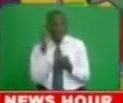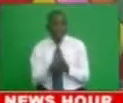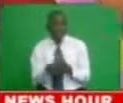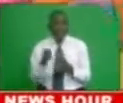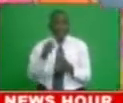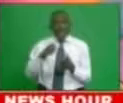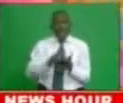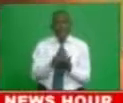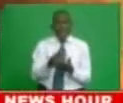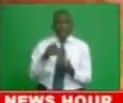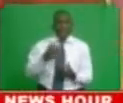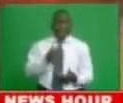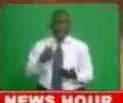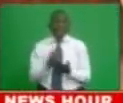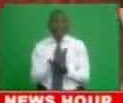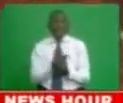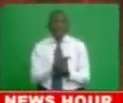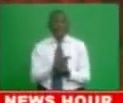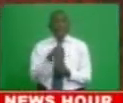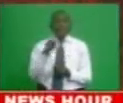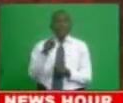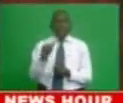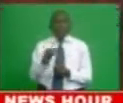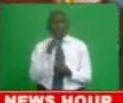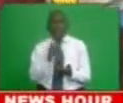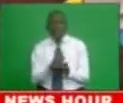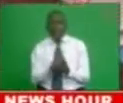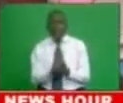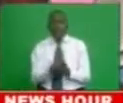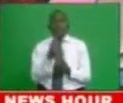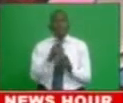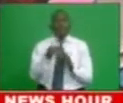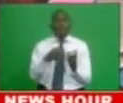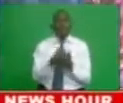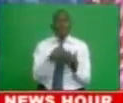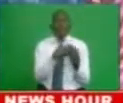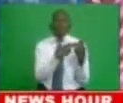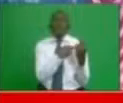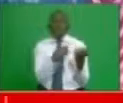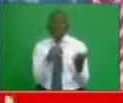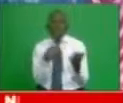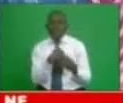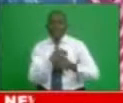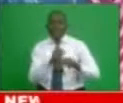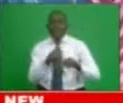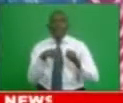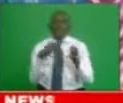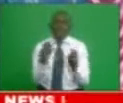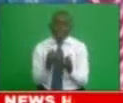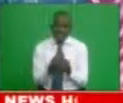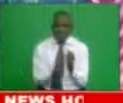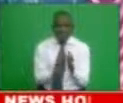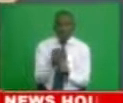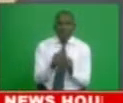High Commissioner of Canada to Ghana, Christopher Thornley, noted that everyone has a responsibility to protect society's